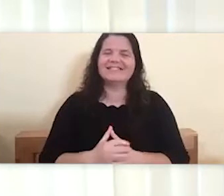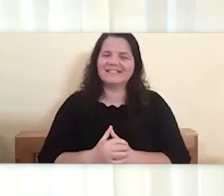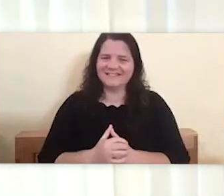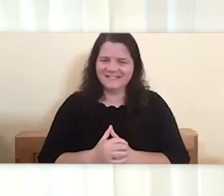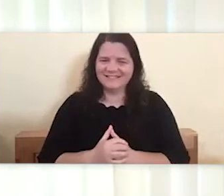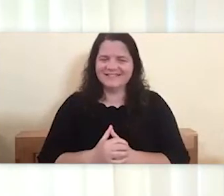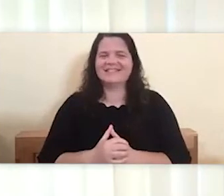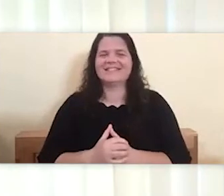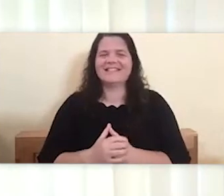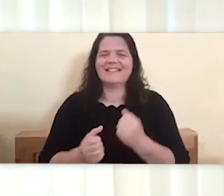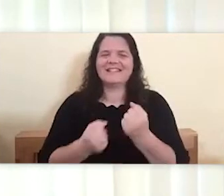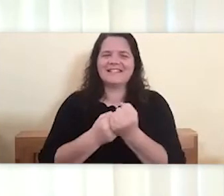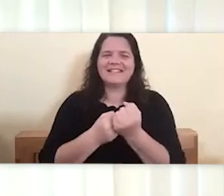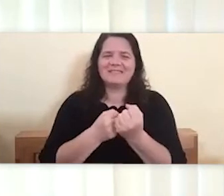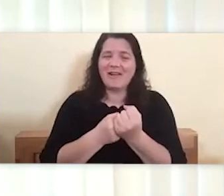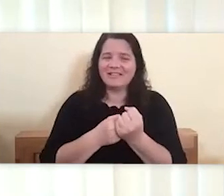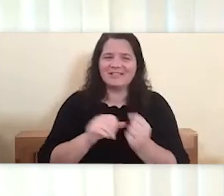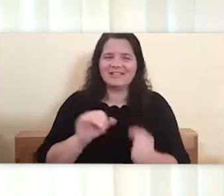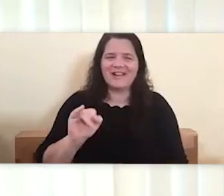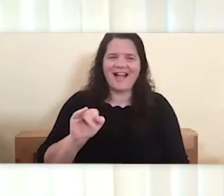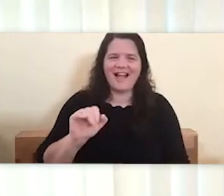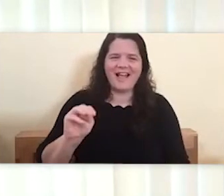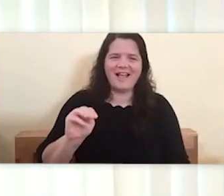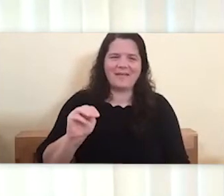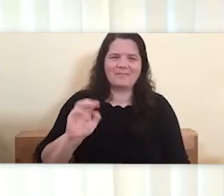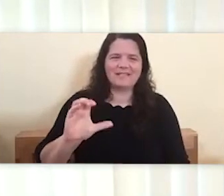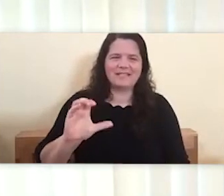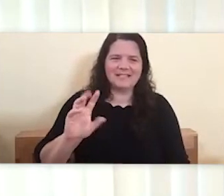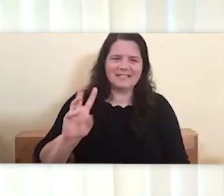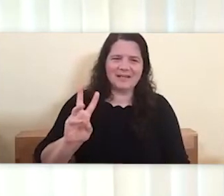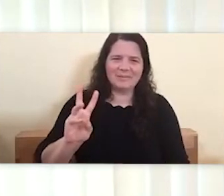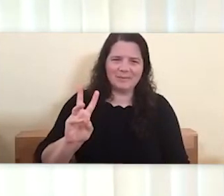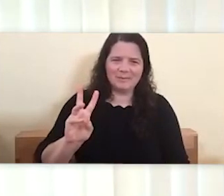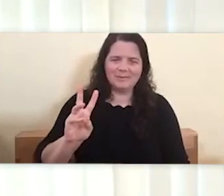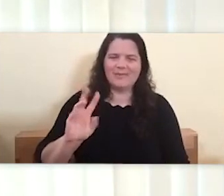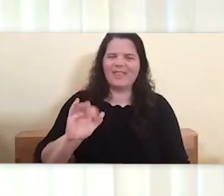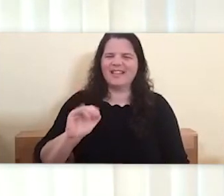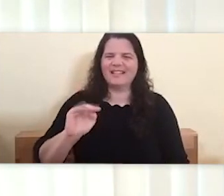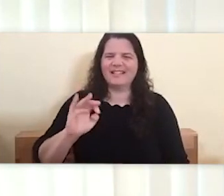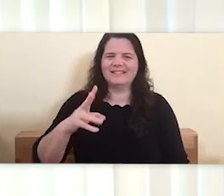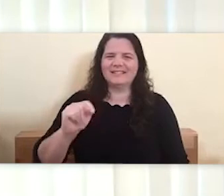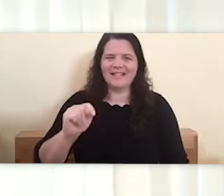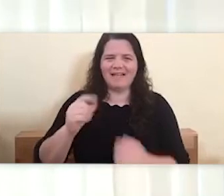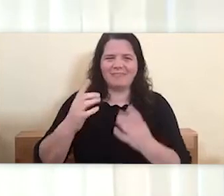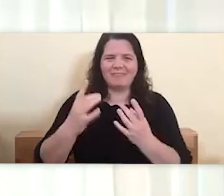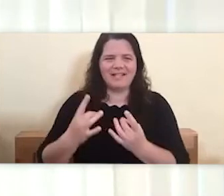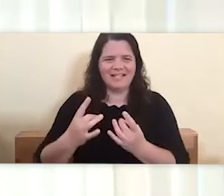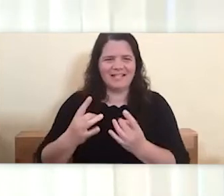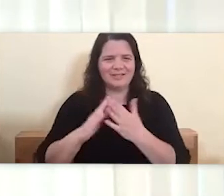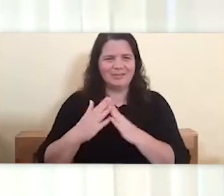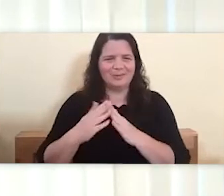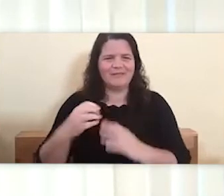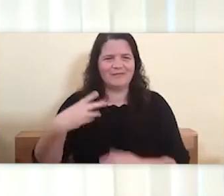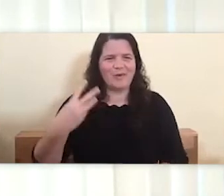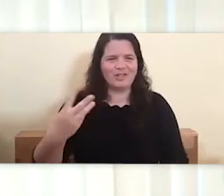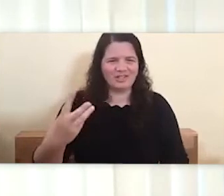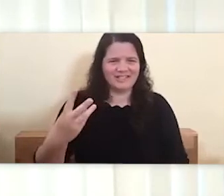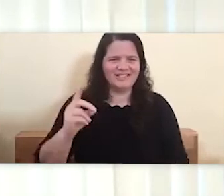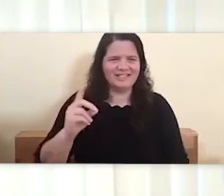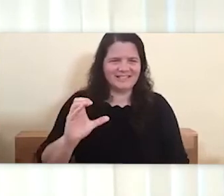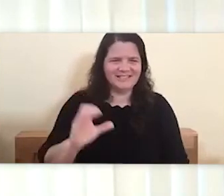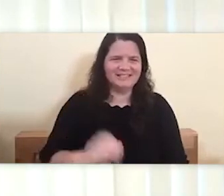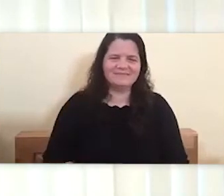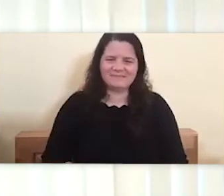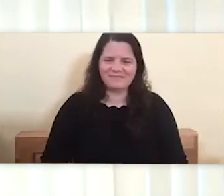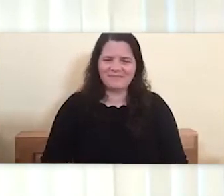sponsored by IMCW, the Insight Meditation Community of Washington. And I'm